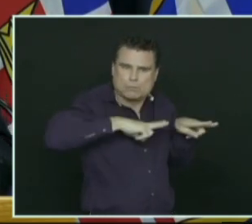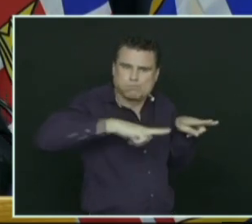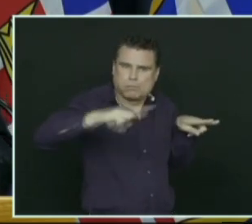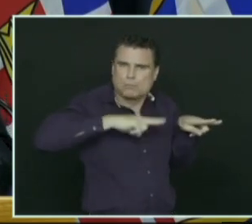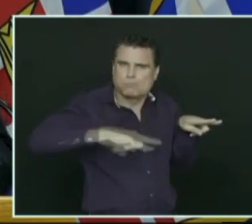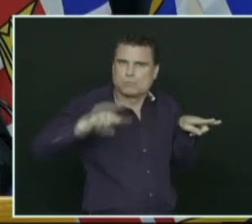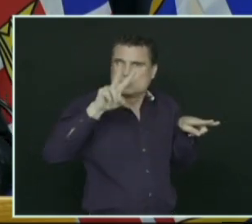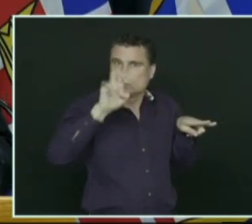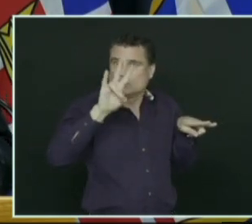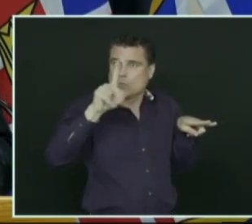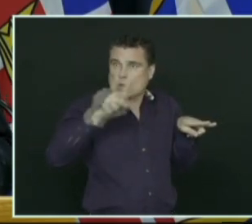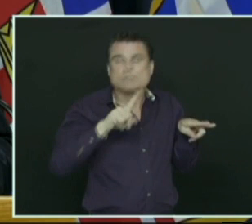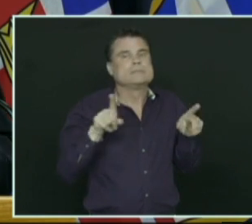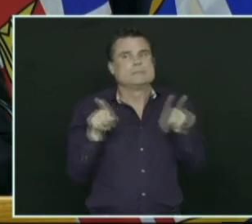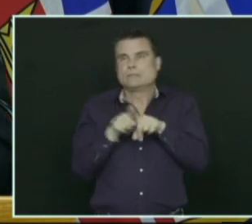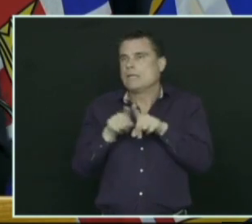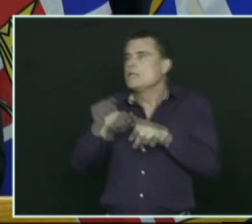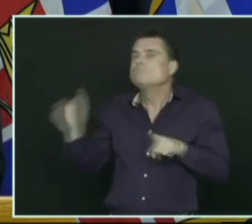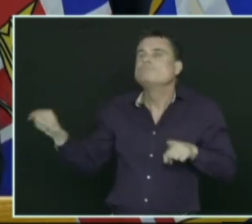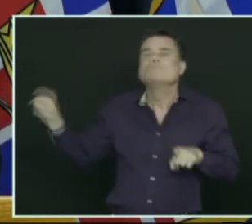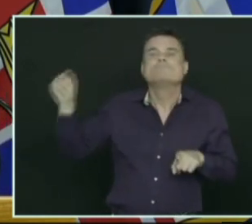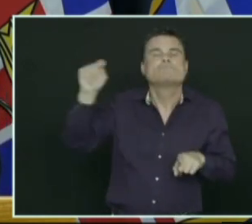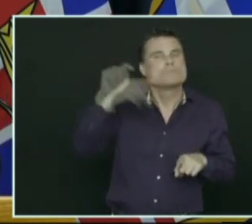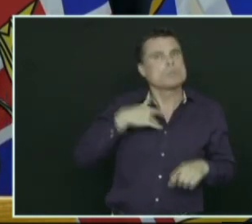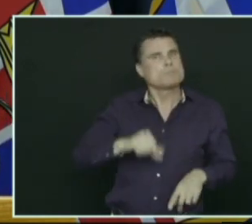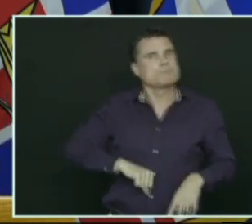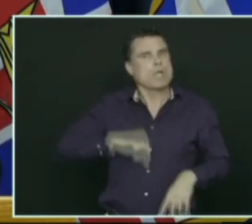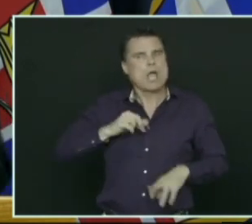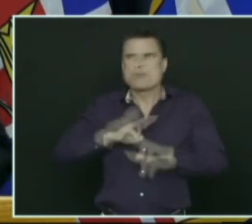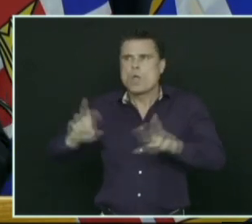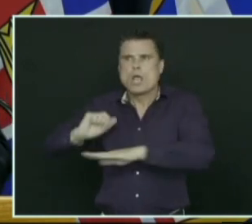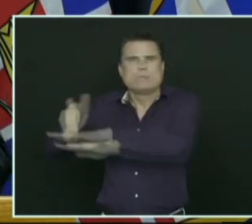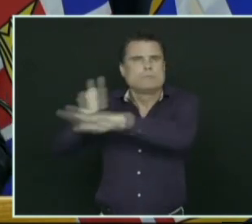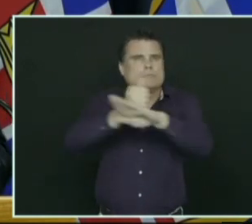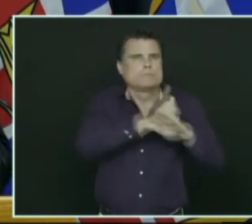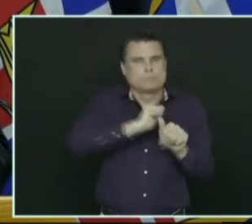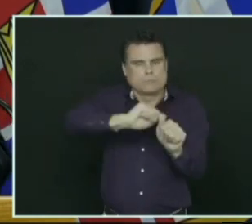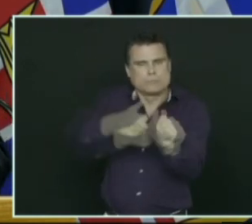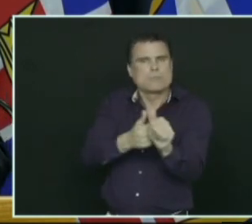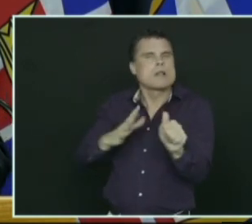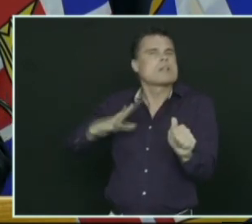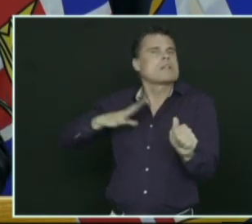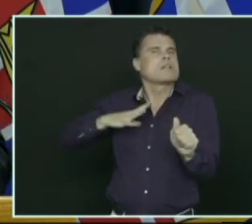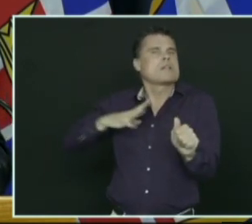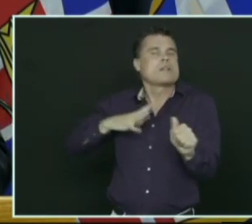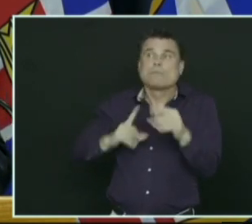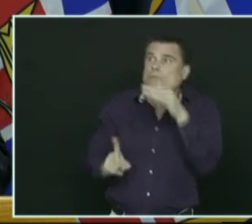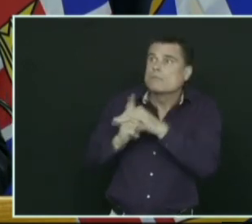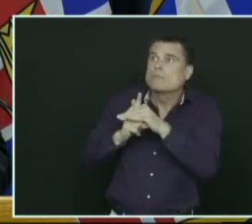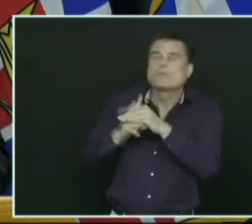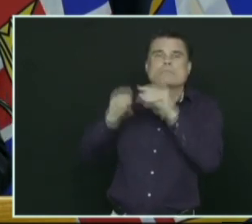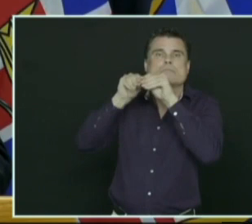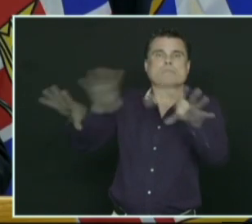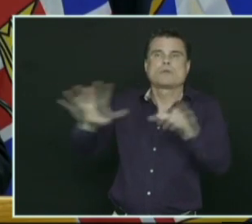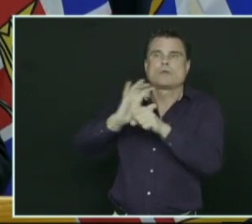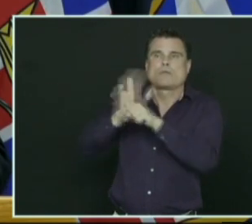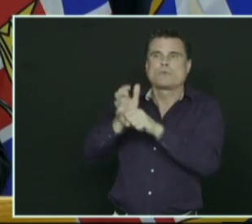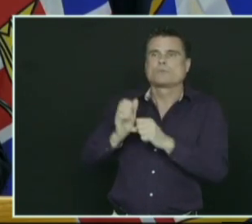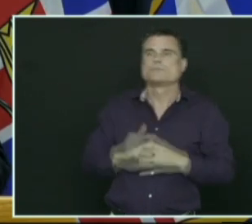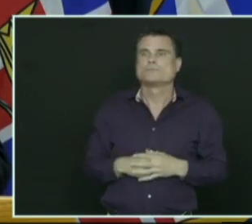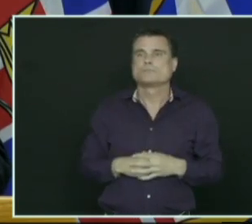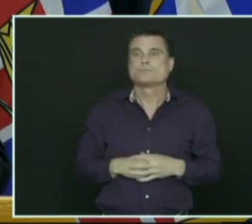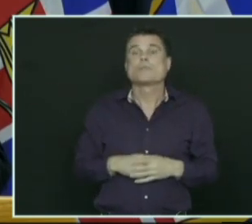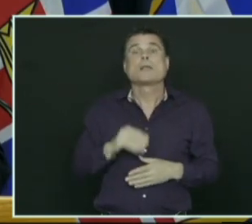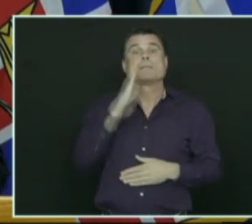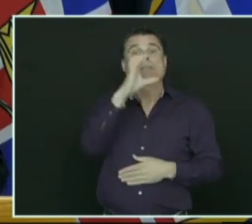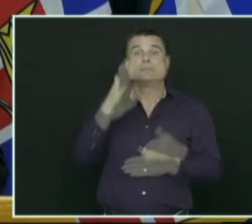to 3,342. Other minor routes, 42,904 to 8,908. I